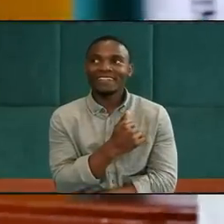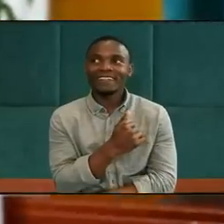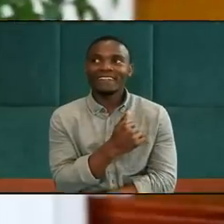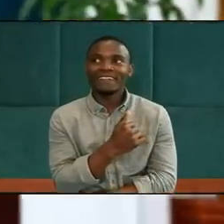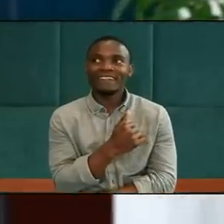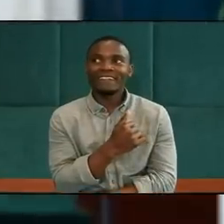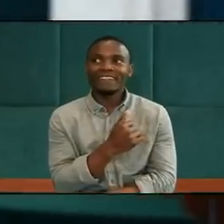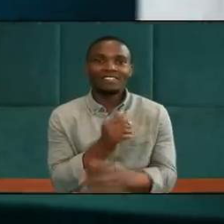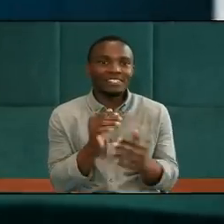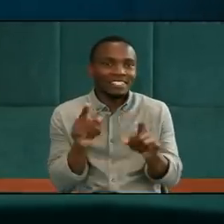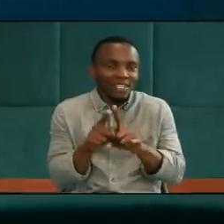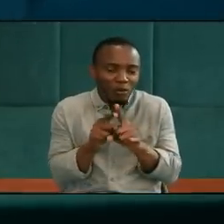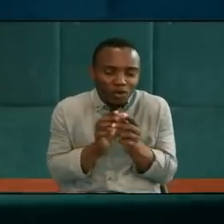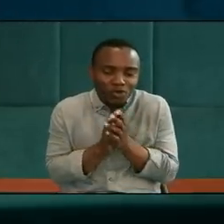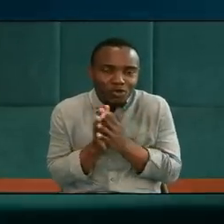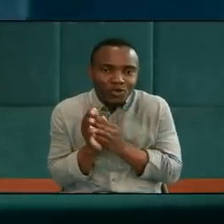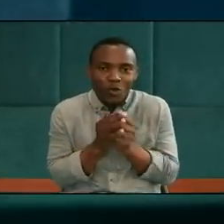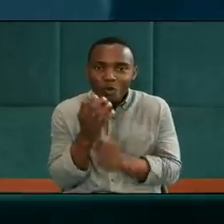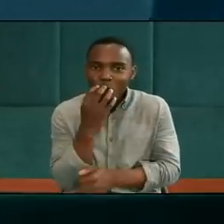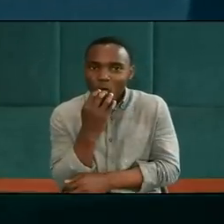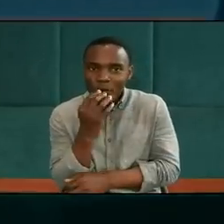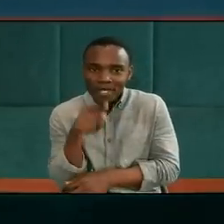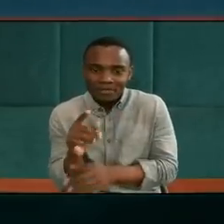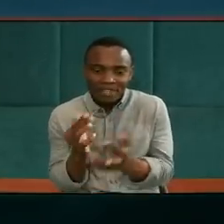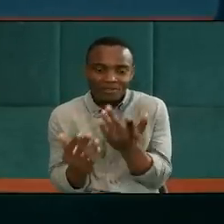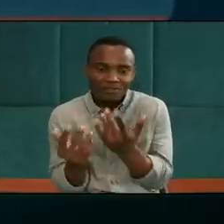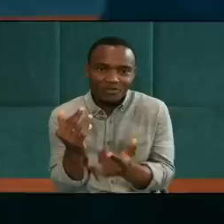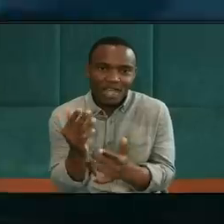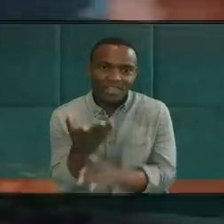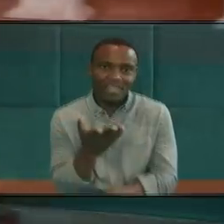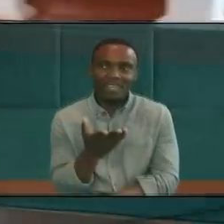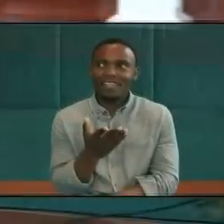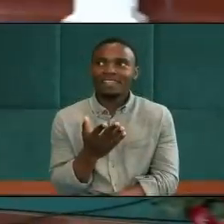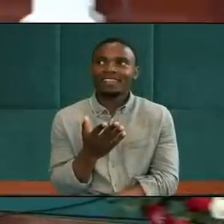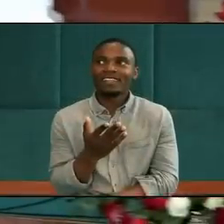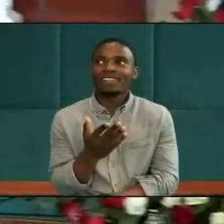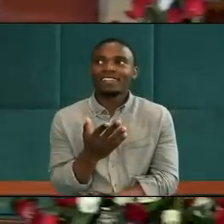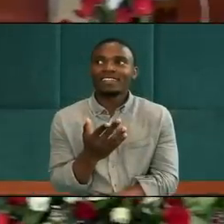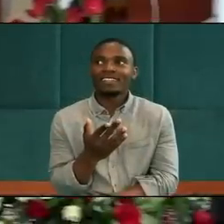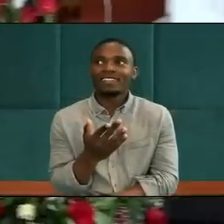Rub it up his hand, have the hood over his face. Yeah? Because